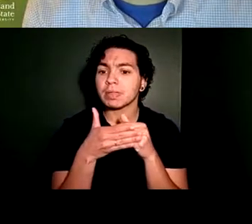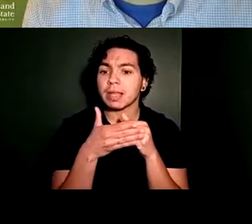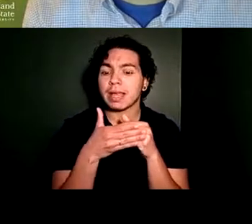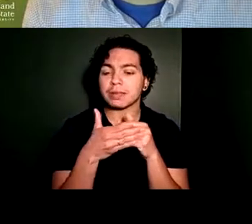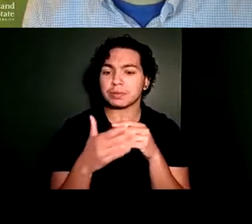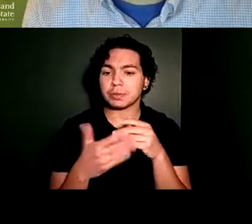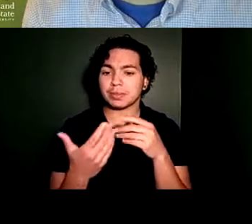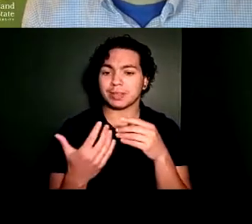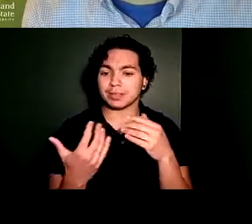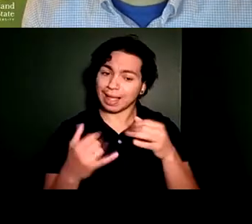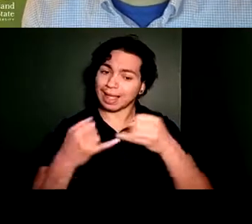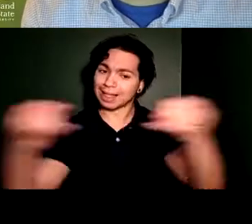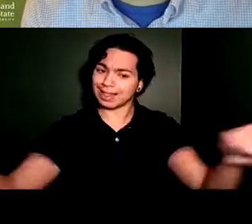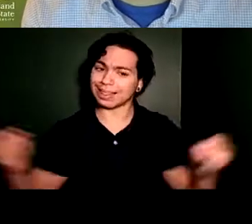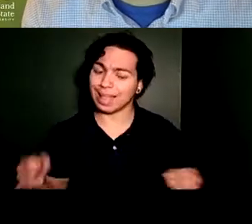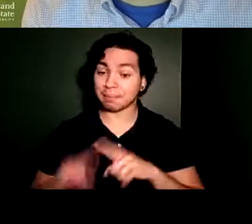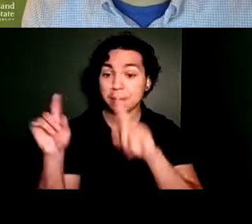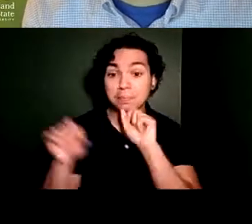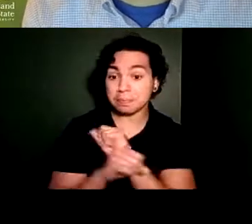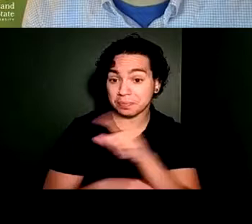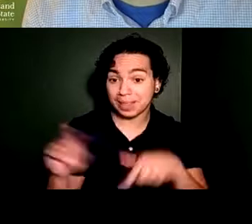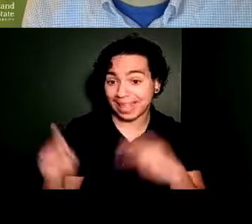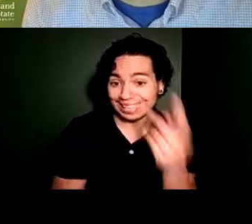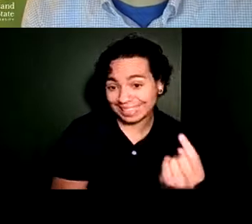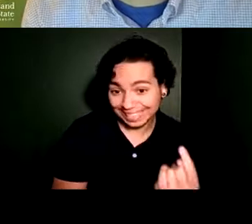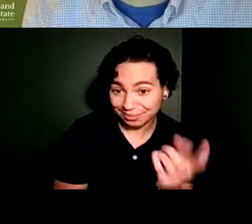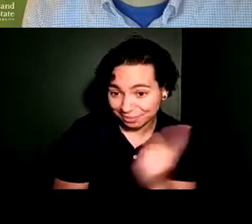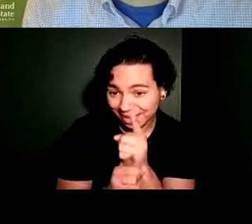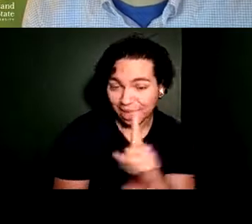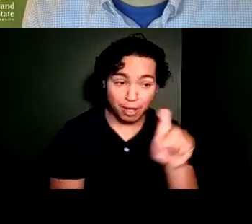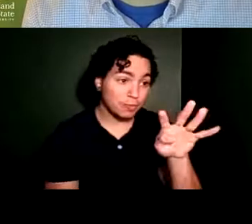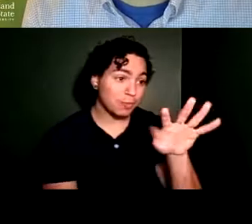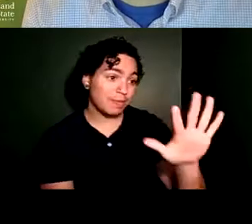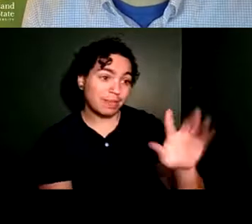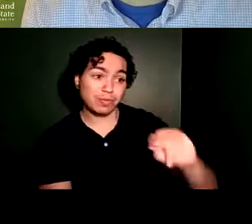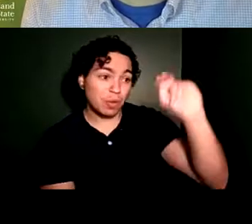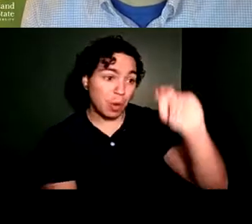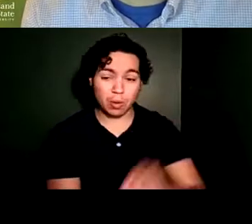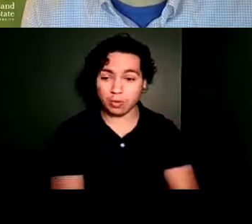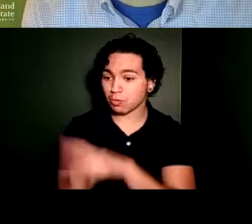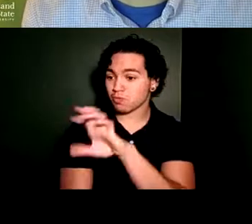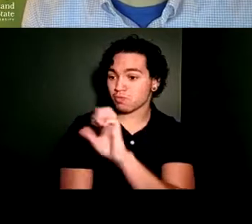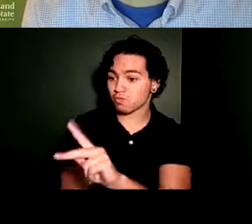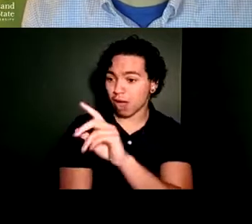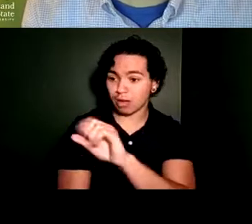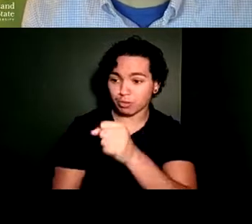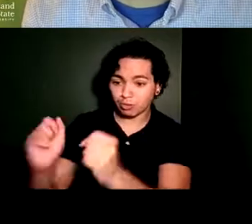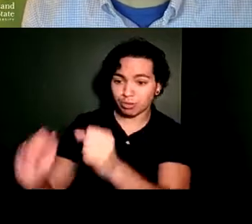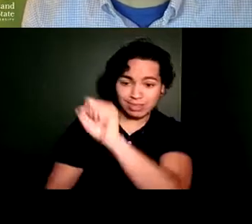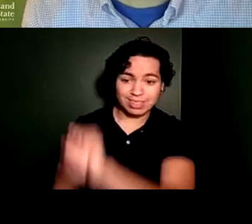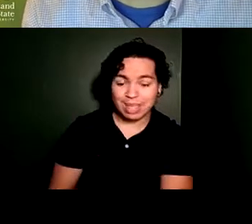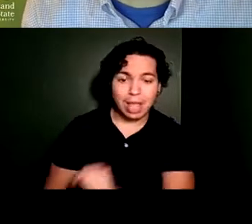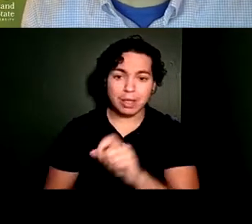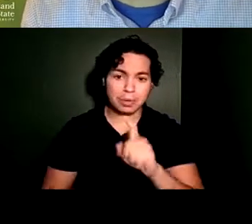there's an artificial line, and whether it's 145th in the north or Roxbury in the south or something, you can't take a bike or scooter across that line,